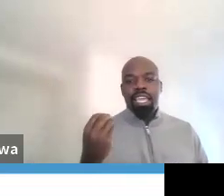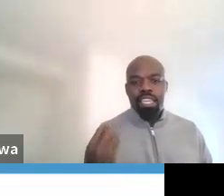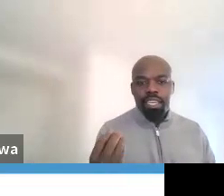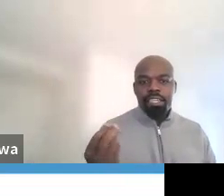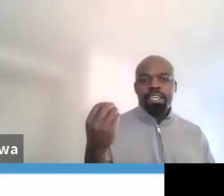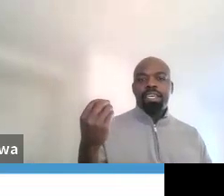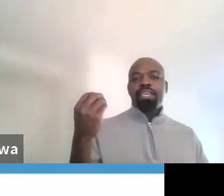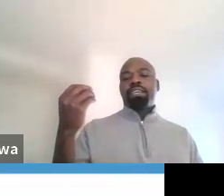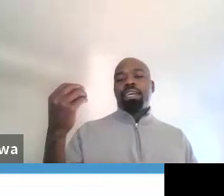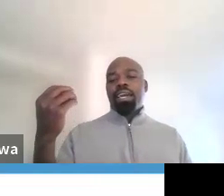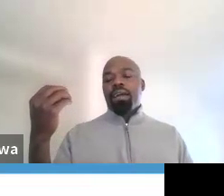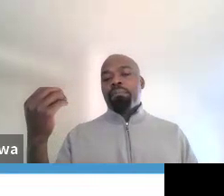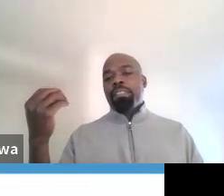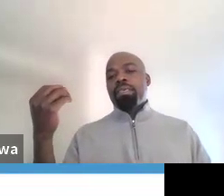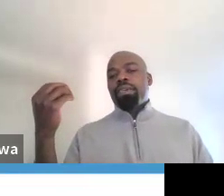that I need